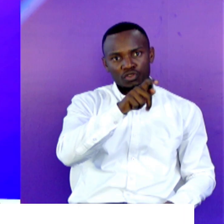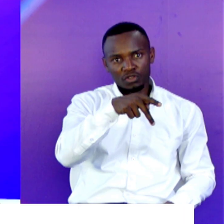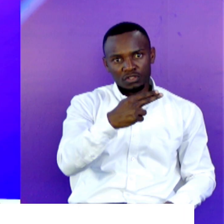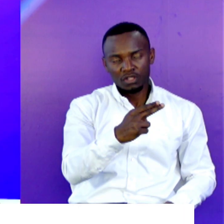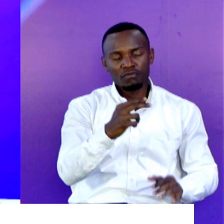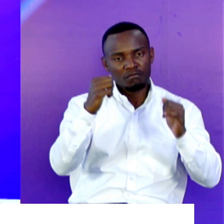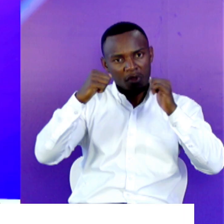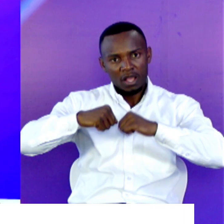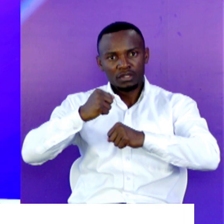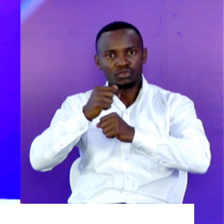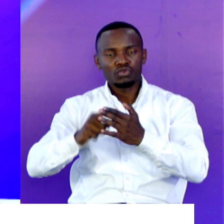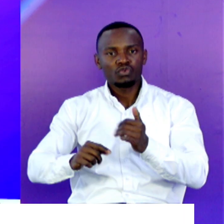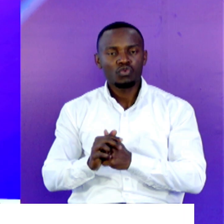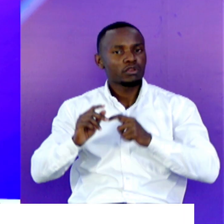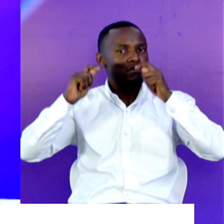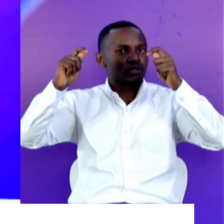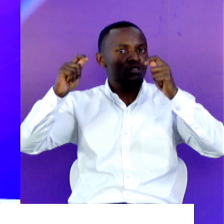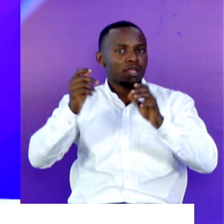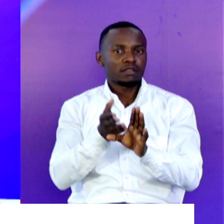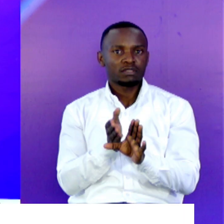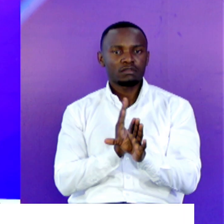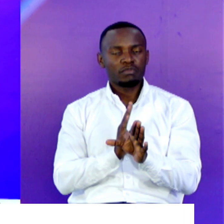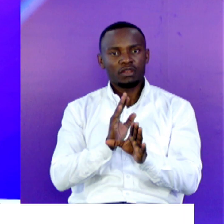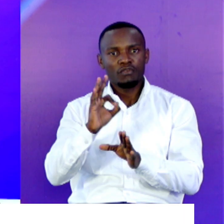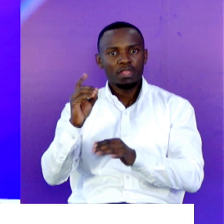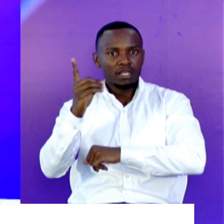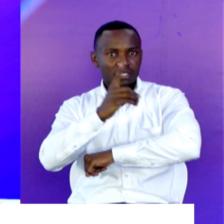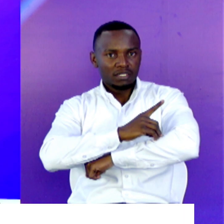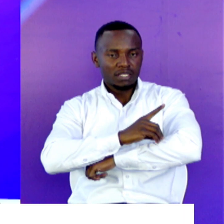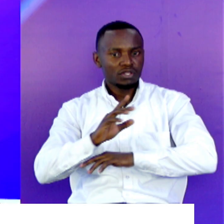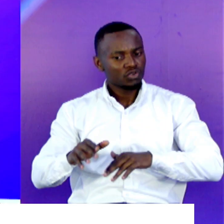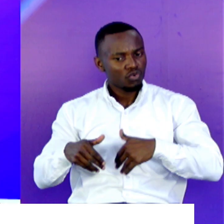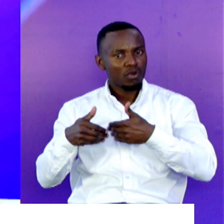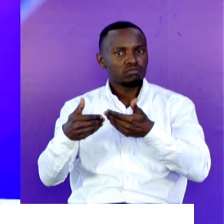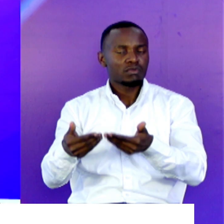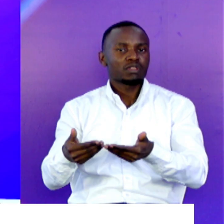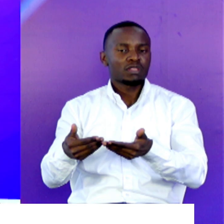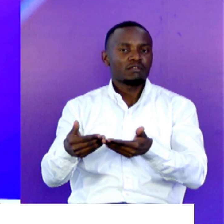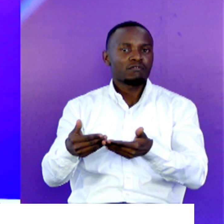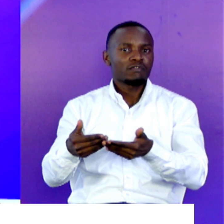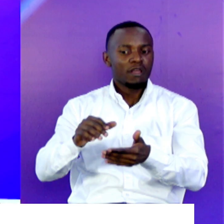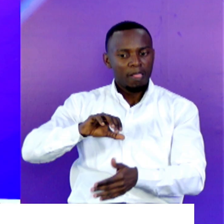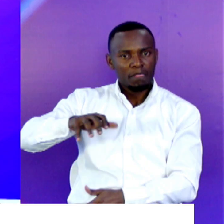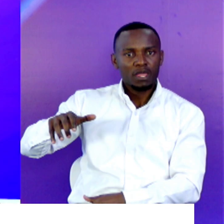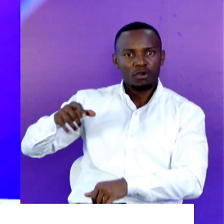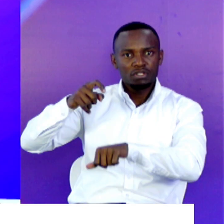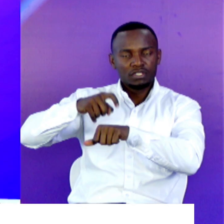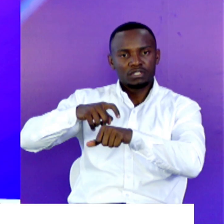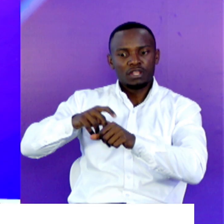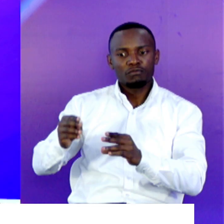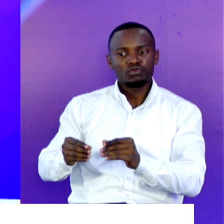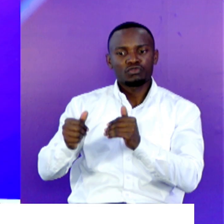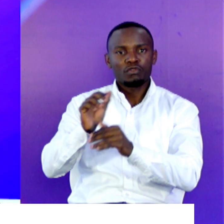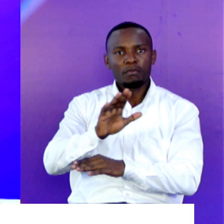suspend their industrial action for 30 days to give the devolved unit time to address their